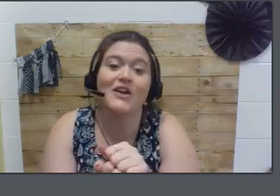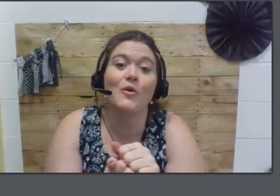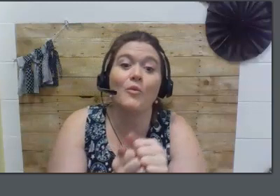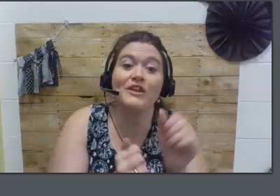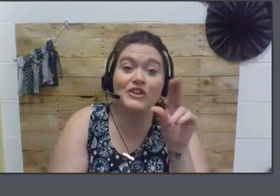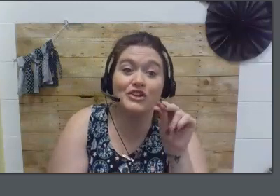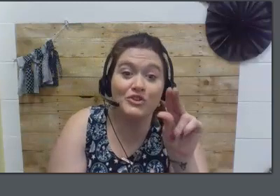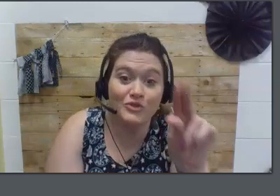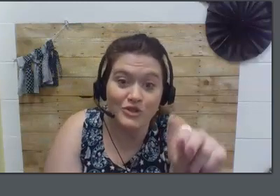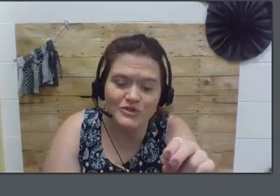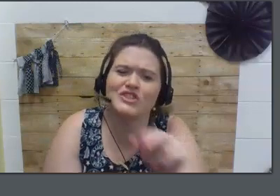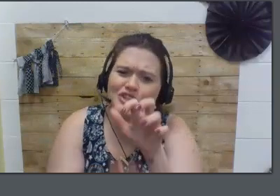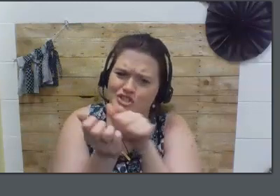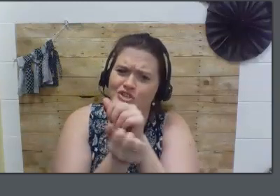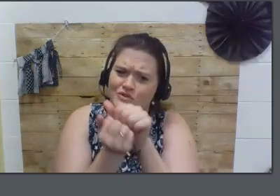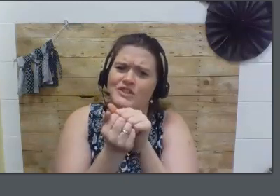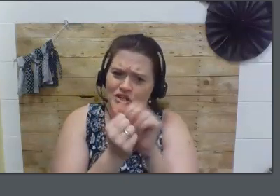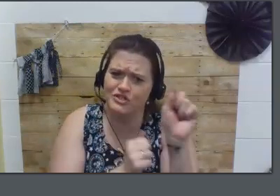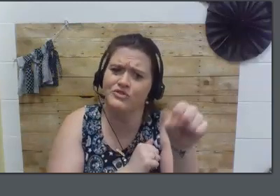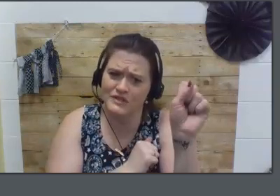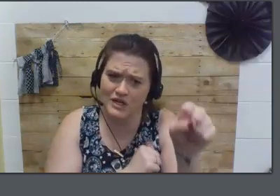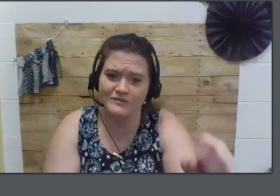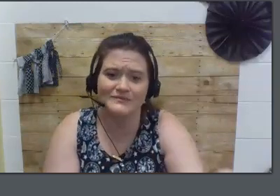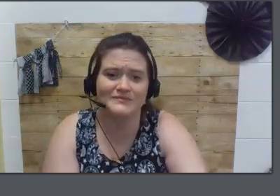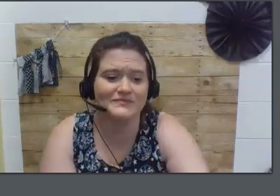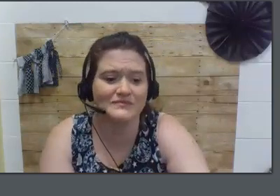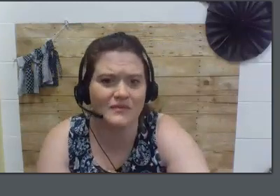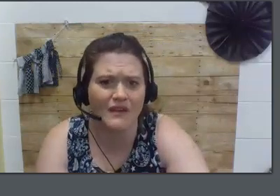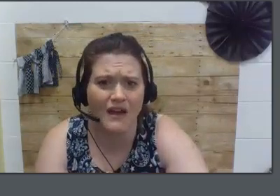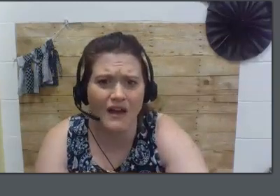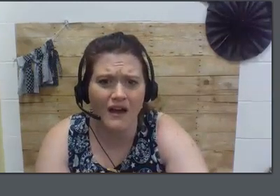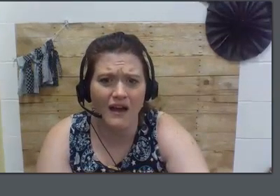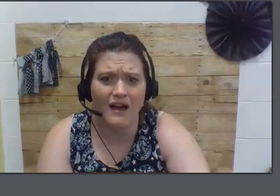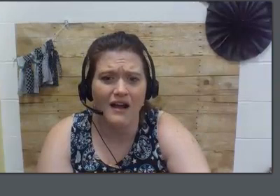sir, with a goo goose, chew, sir, do, sir.